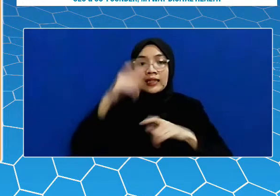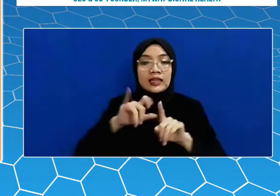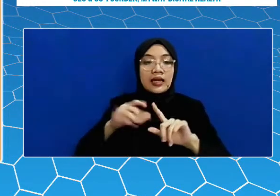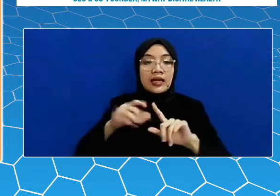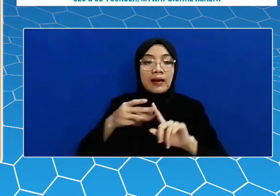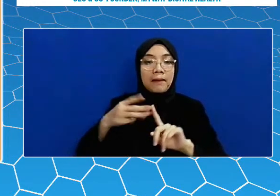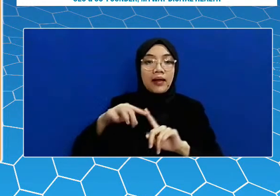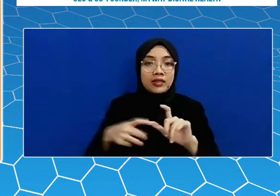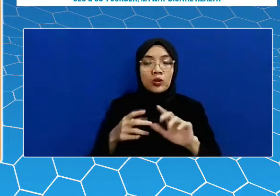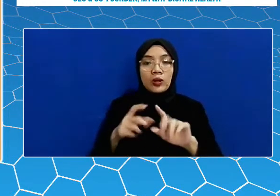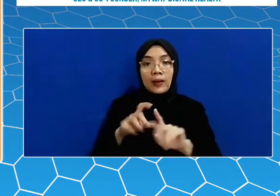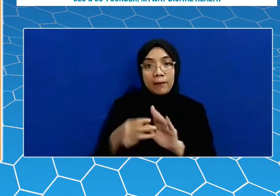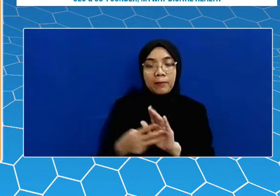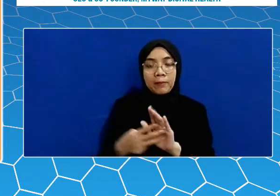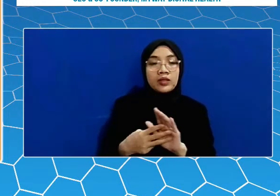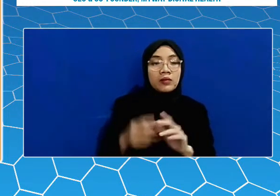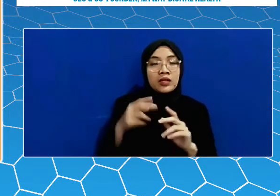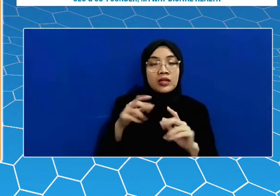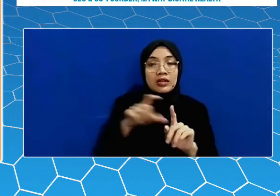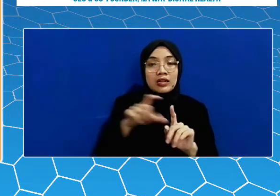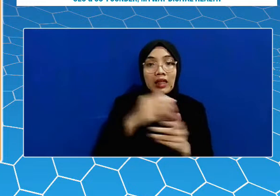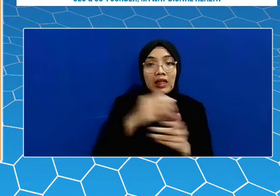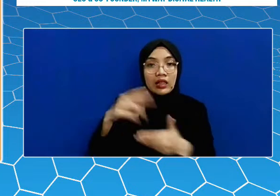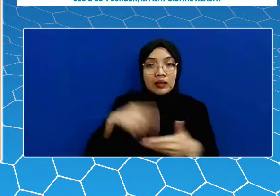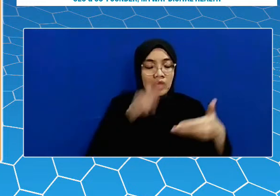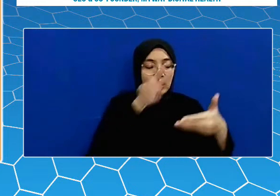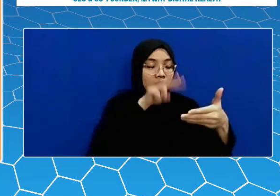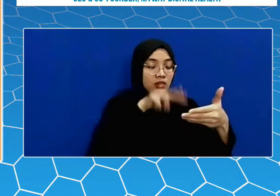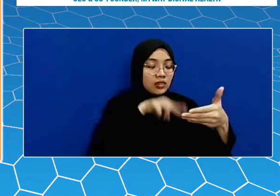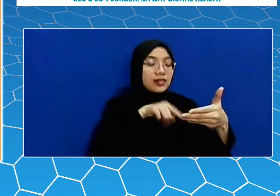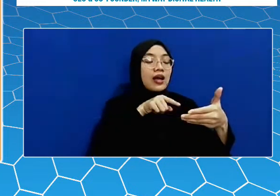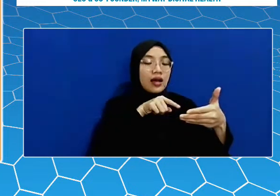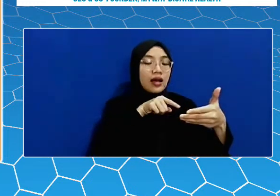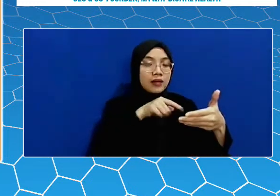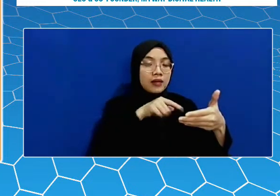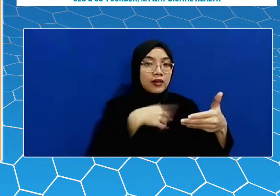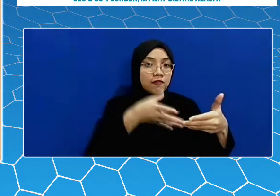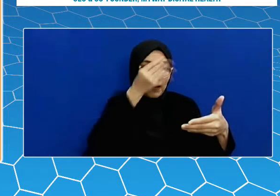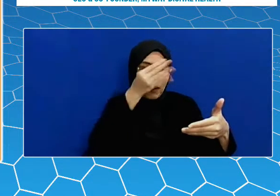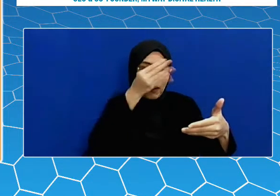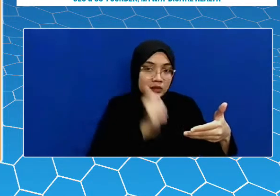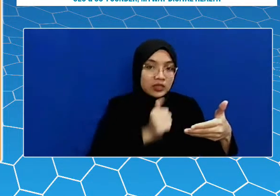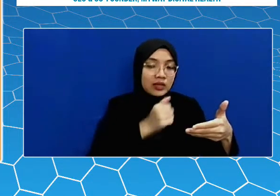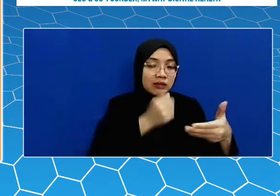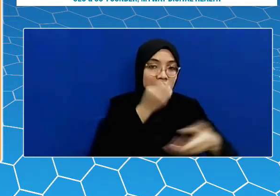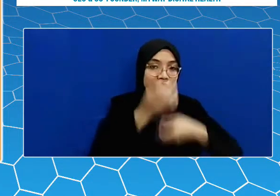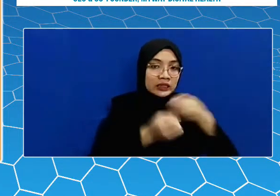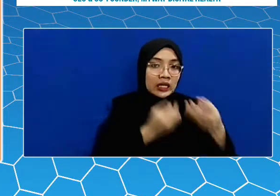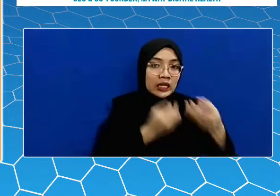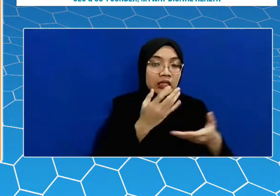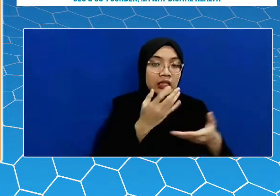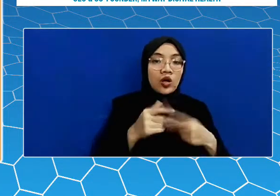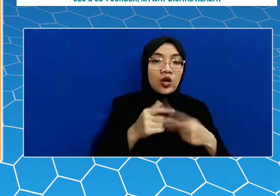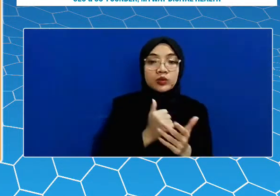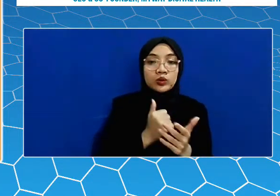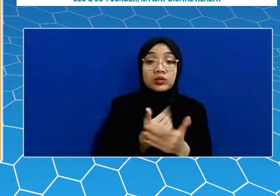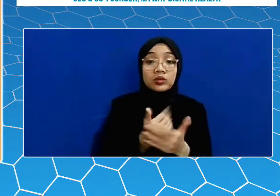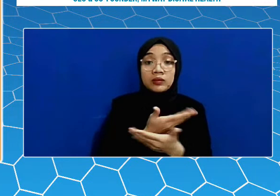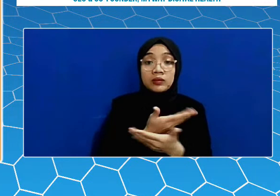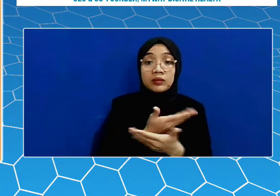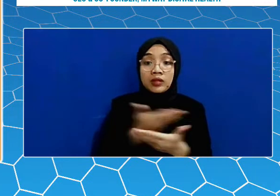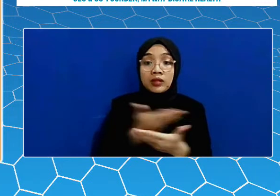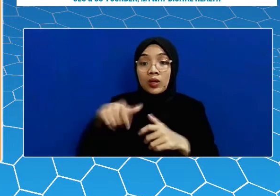data and start to understand the narrative that they really get control of their diabetes. Here you can see an example